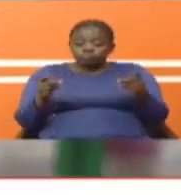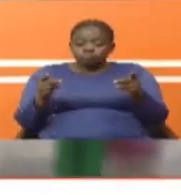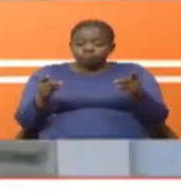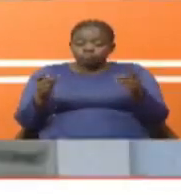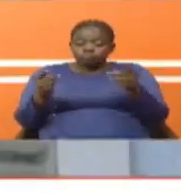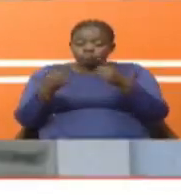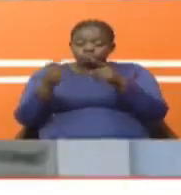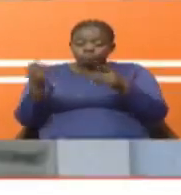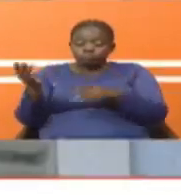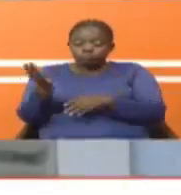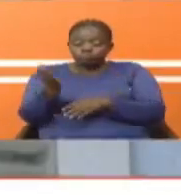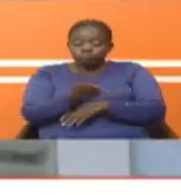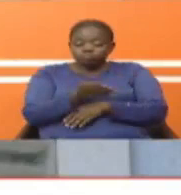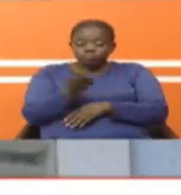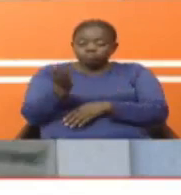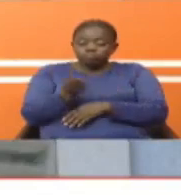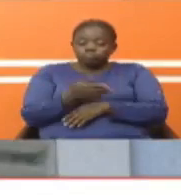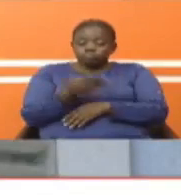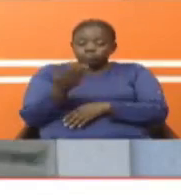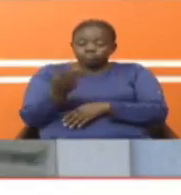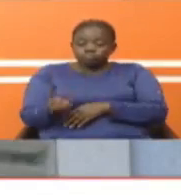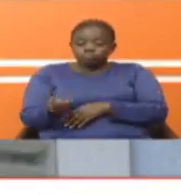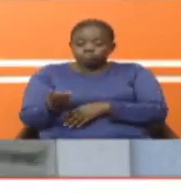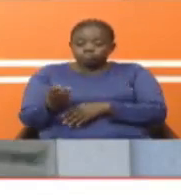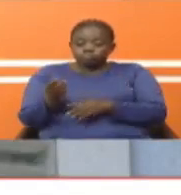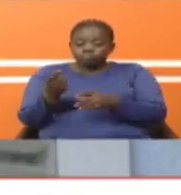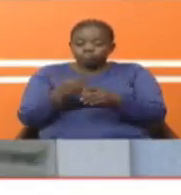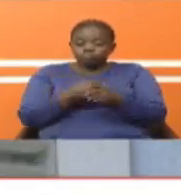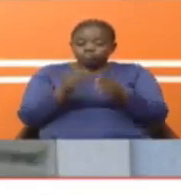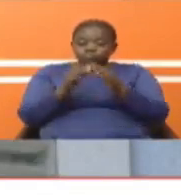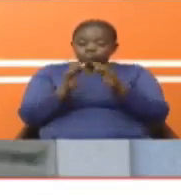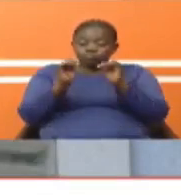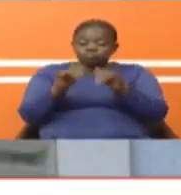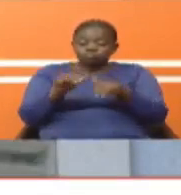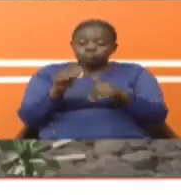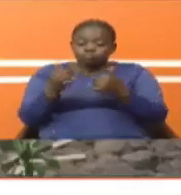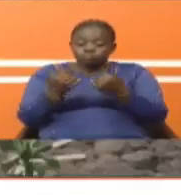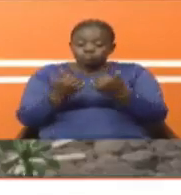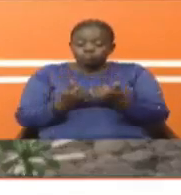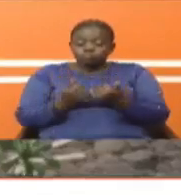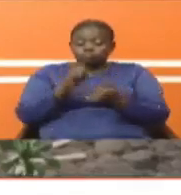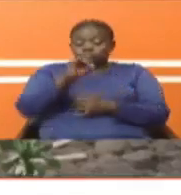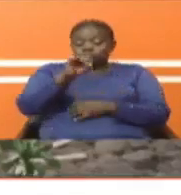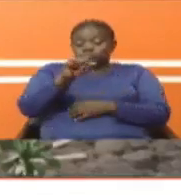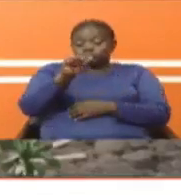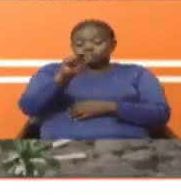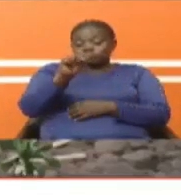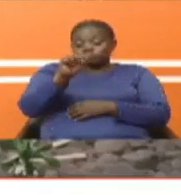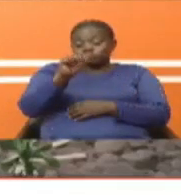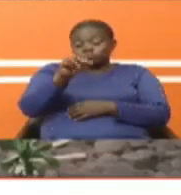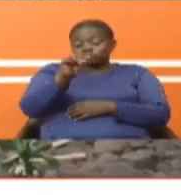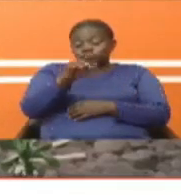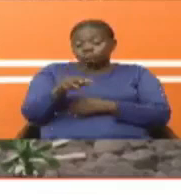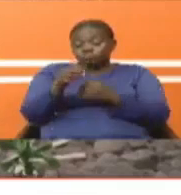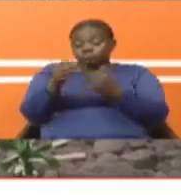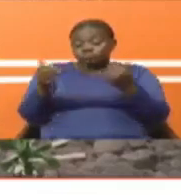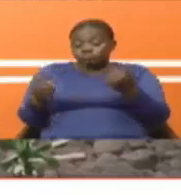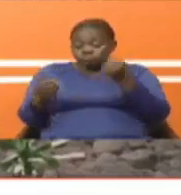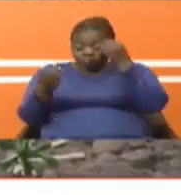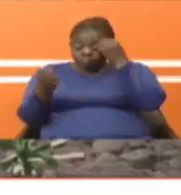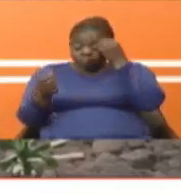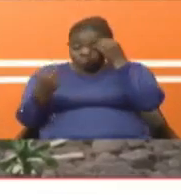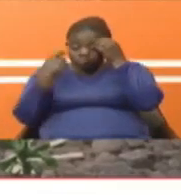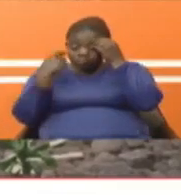me. Wapali ya Mbambo yava wakanalika umuchala we Jenny na Mbambo naba naba we mukaga agenda